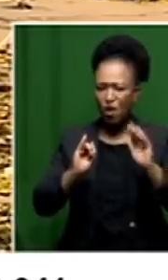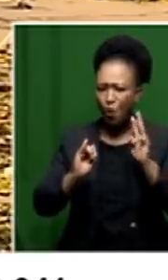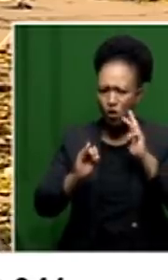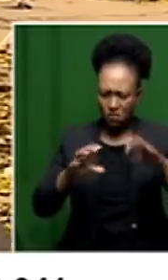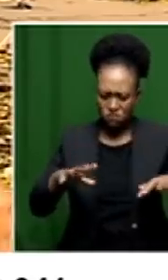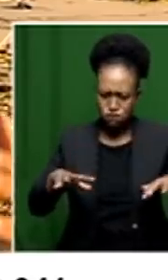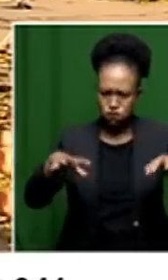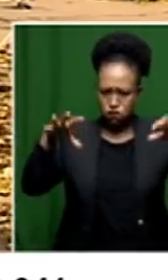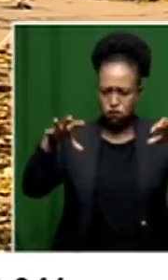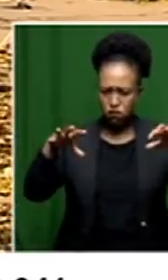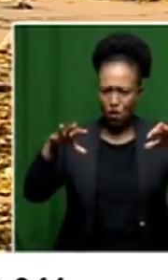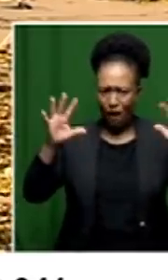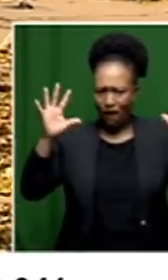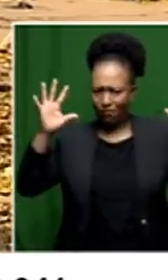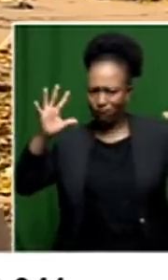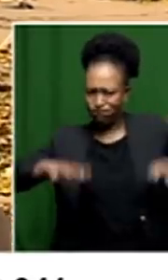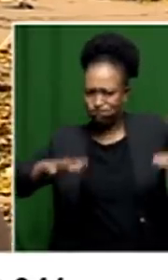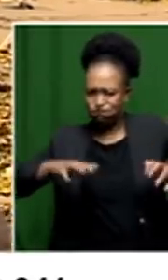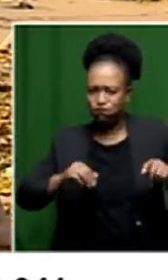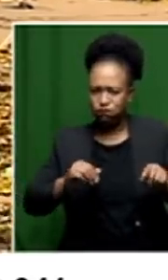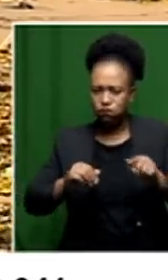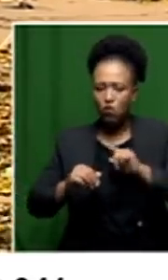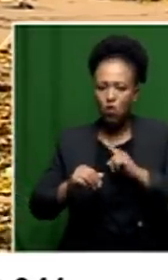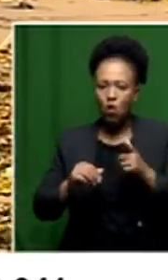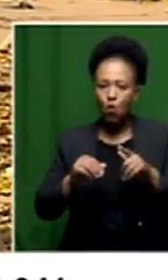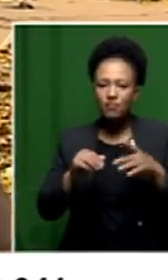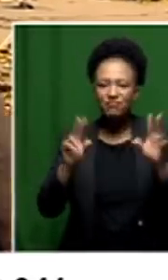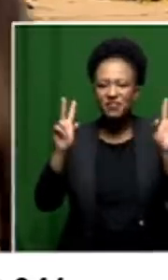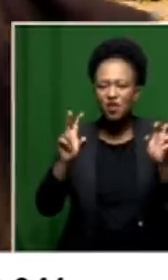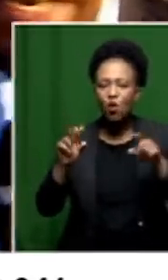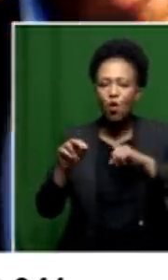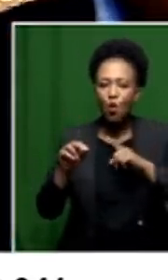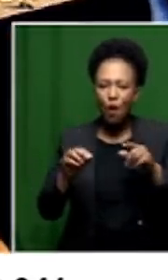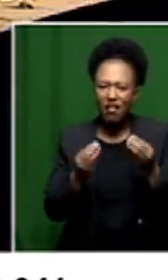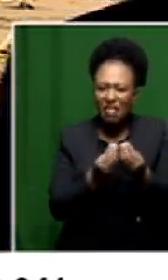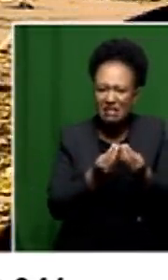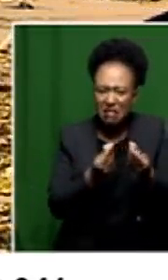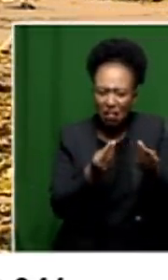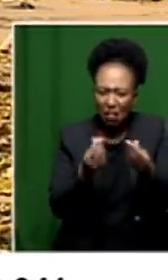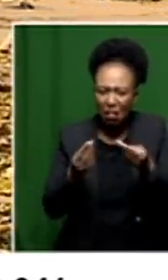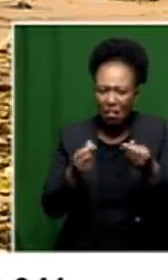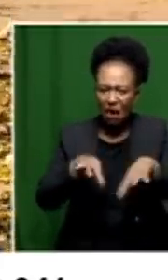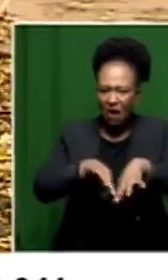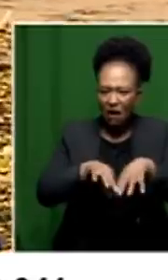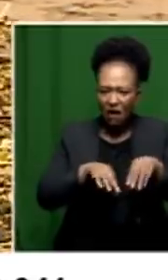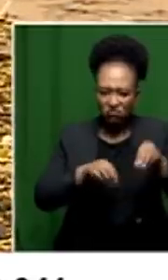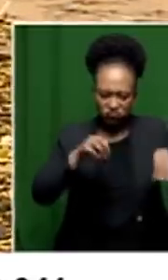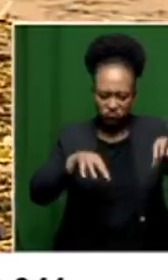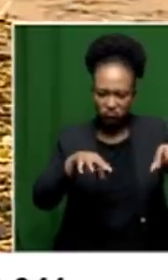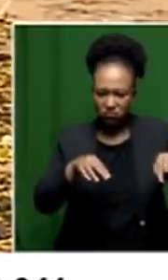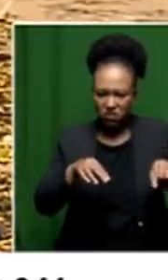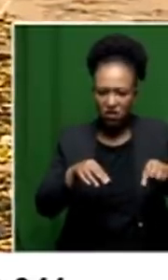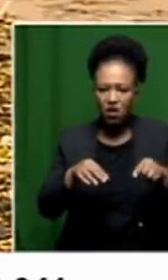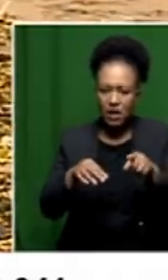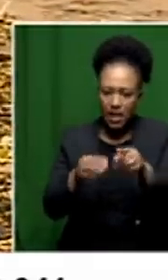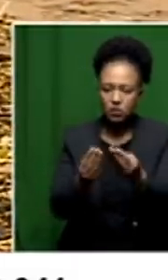heavy rains, that then the issue of the debris that is lying behind me can actually